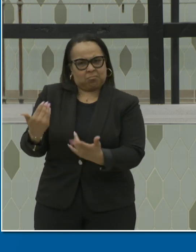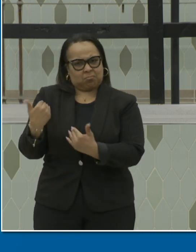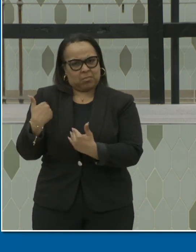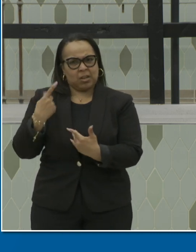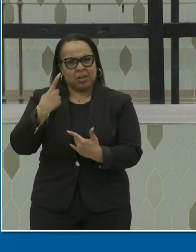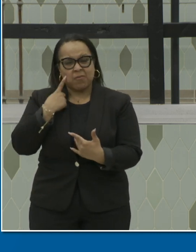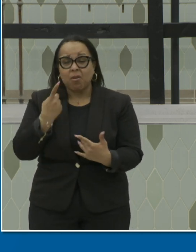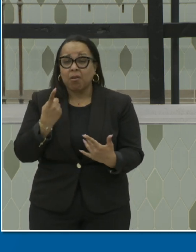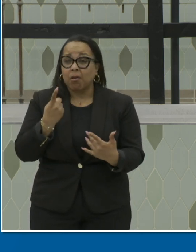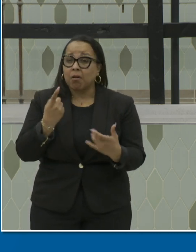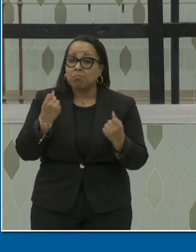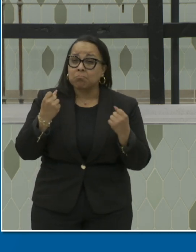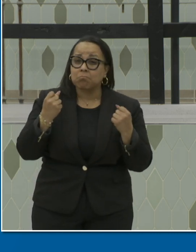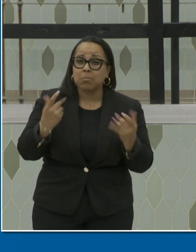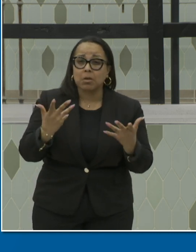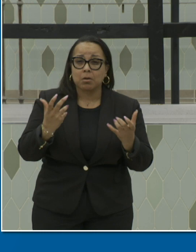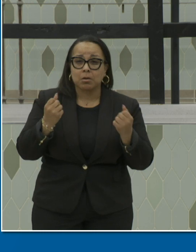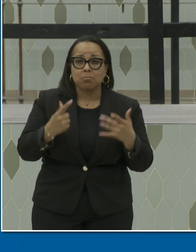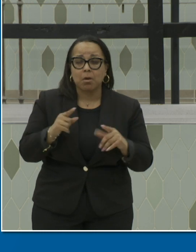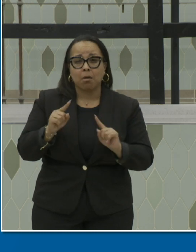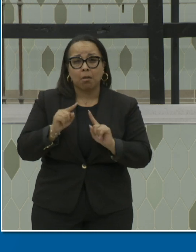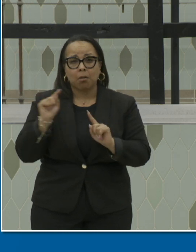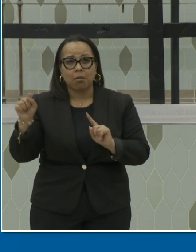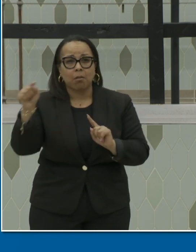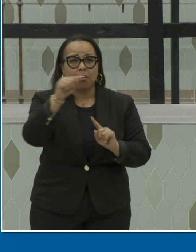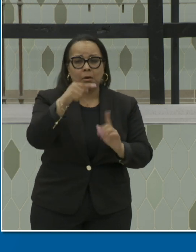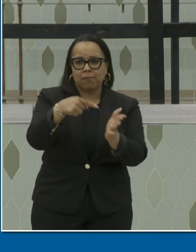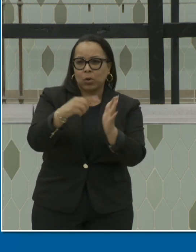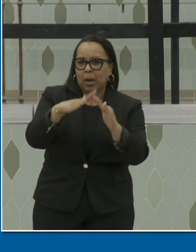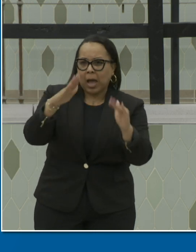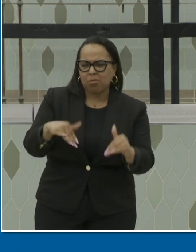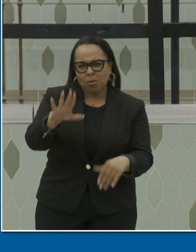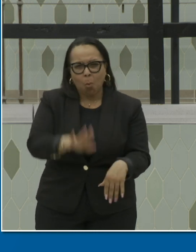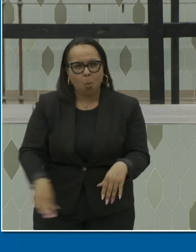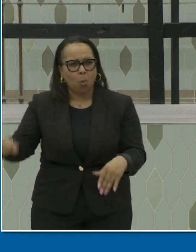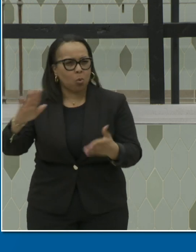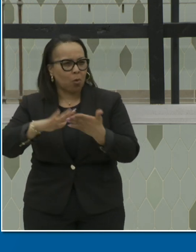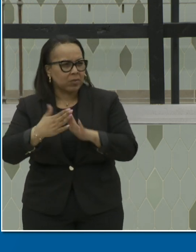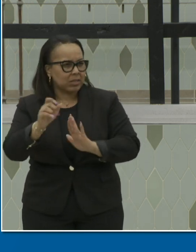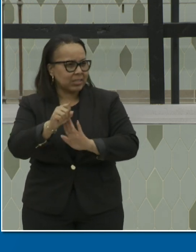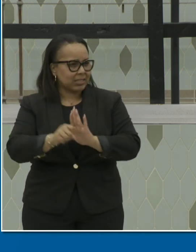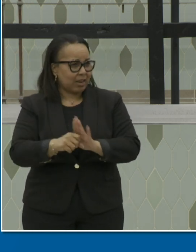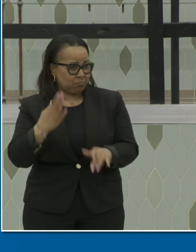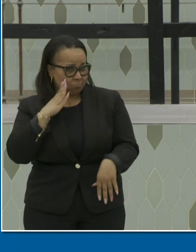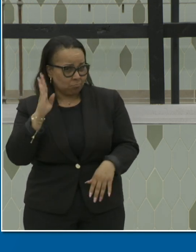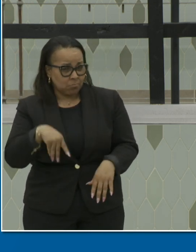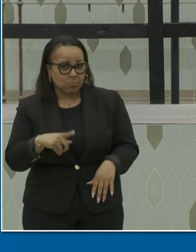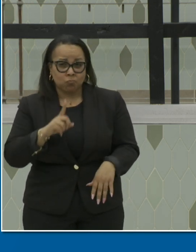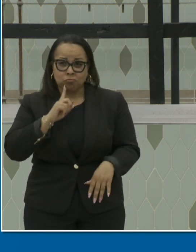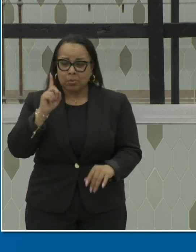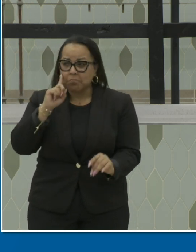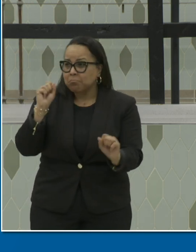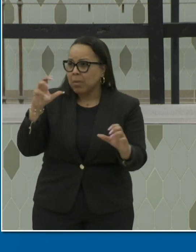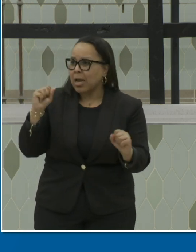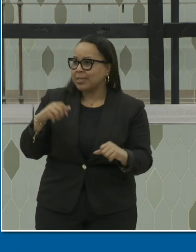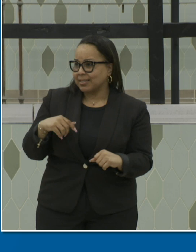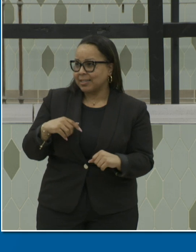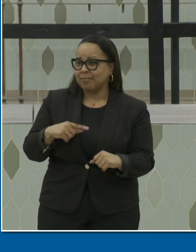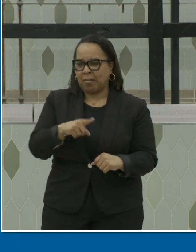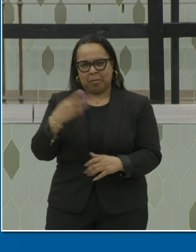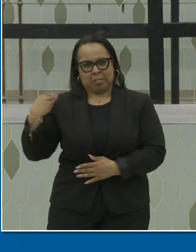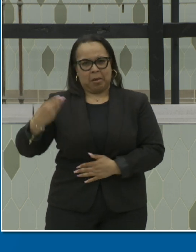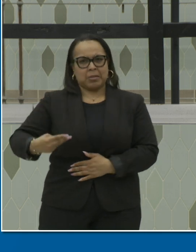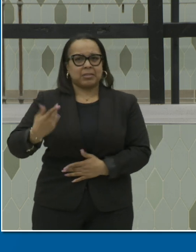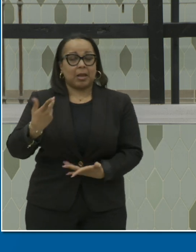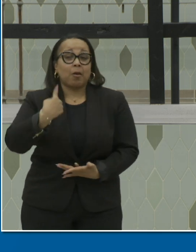for thousands of units of affordable housing across this great city and state? It's amazing. It's an amazing